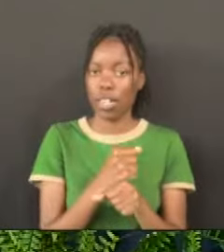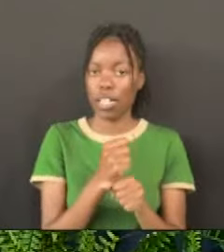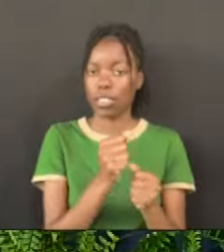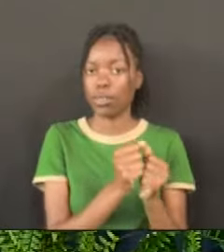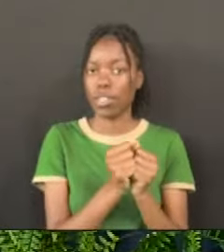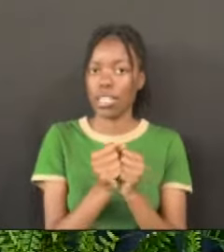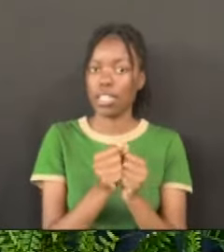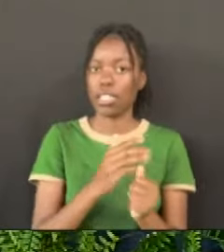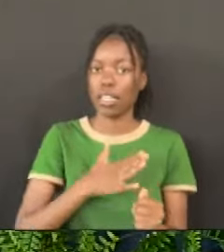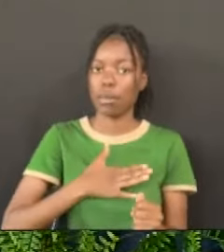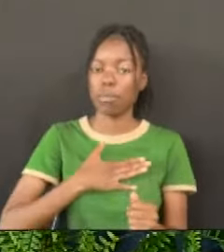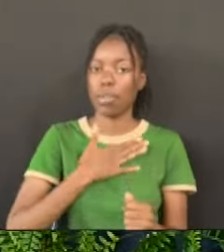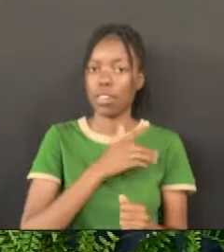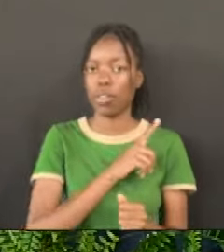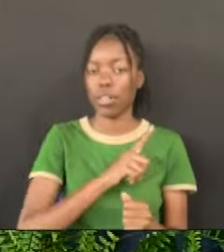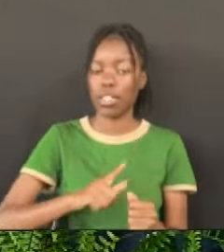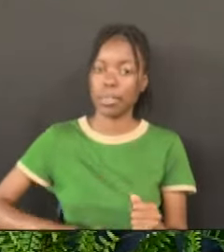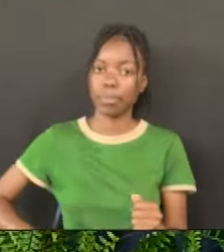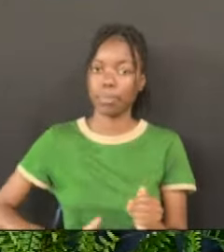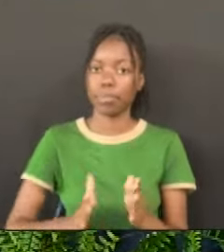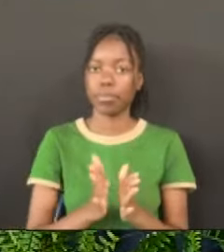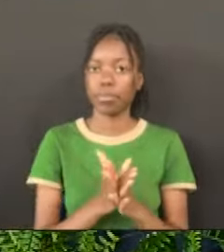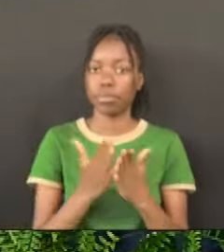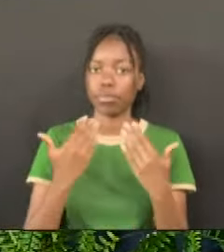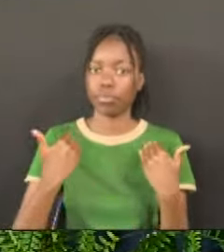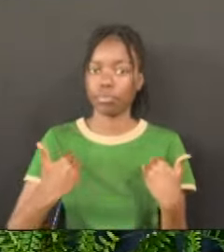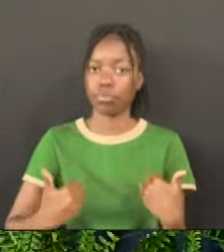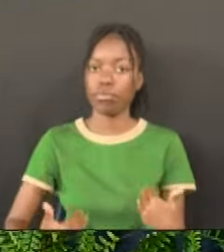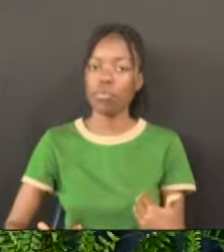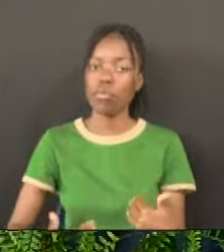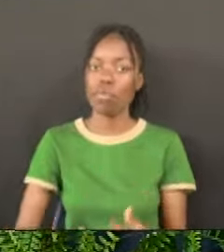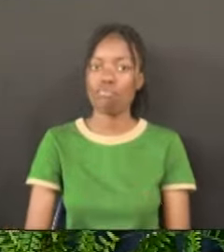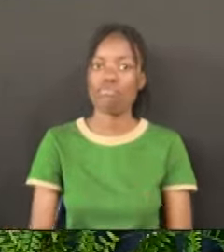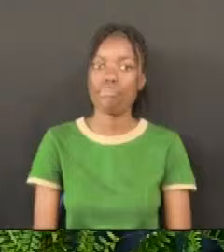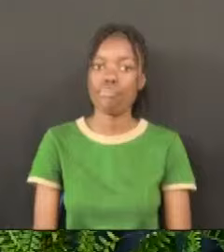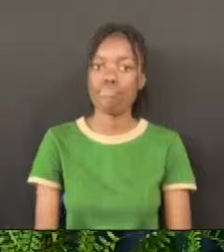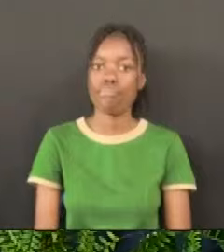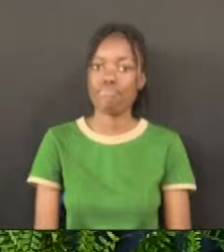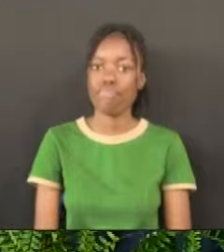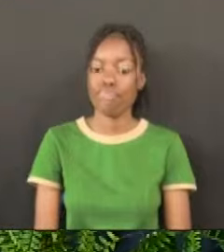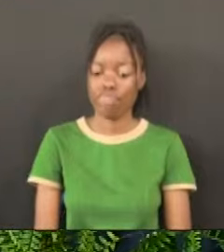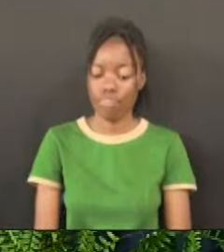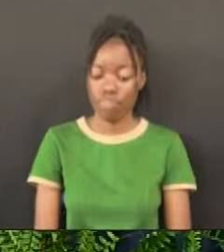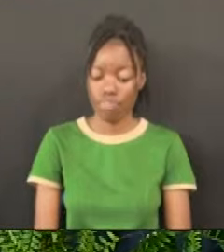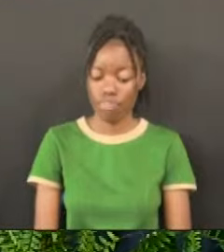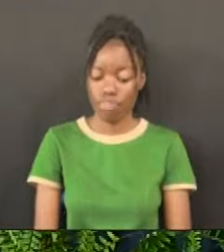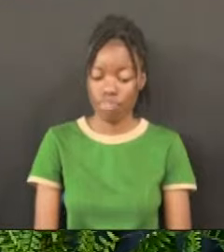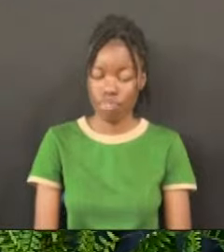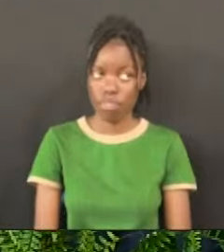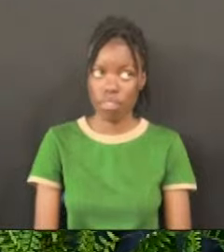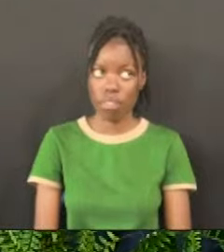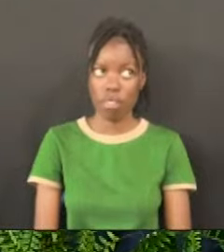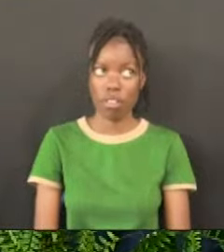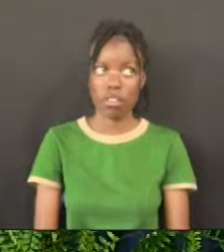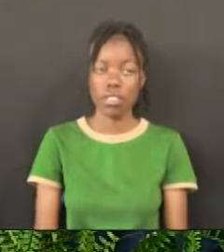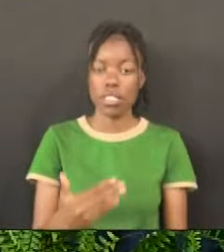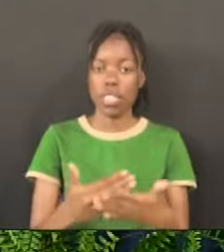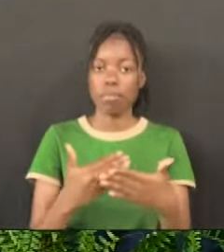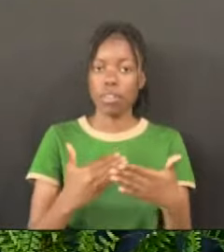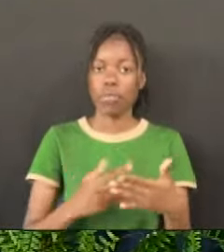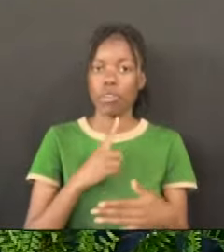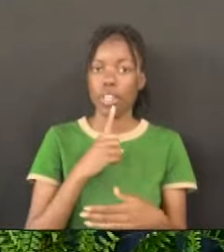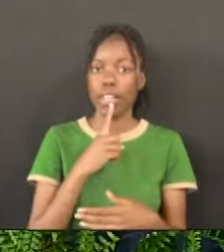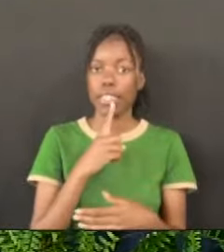together, my Lord and I. Before I make the last statement and